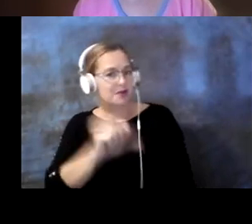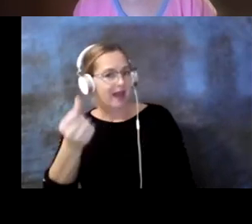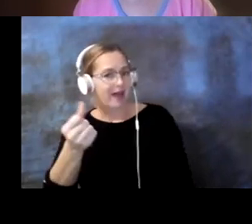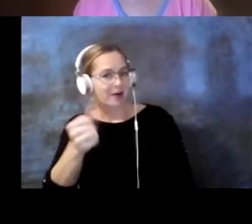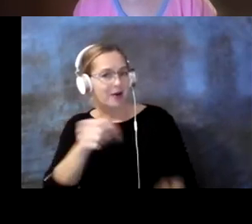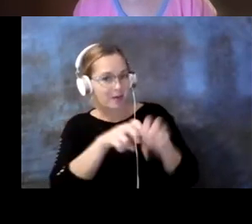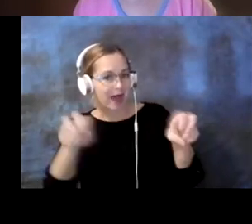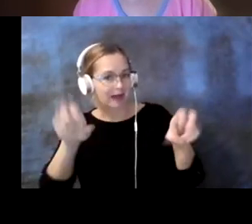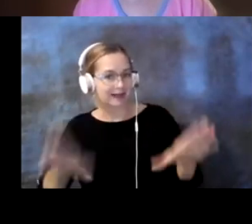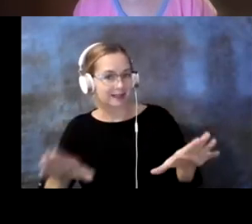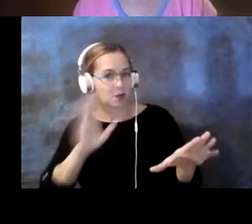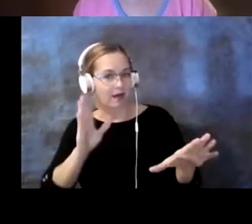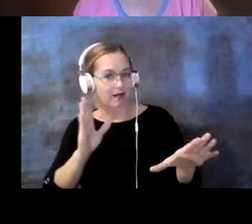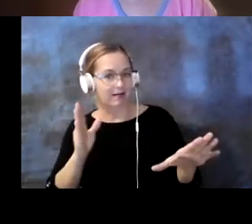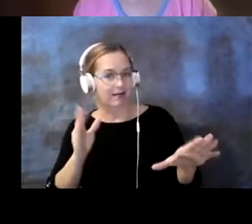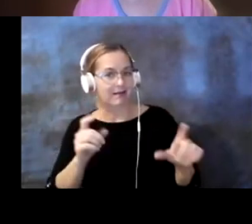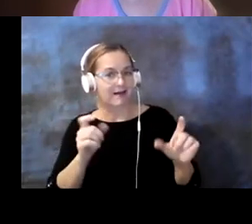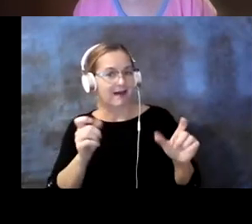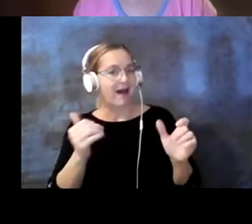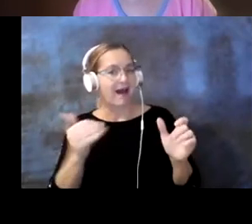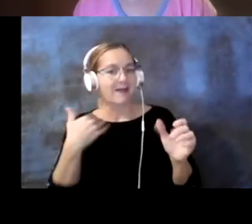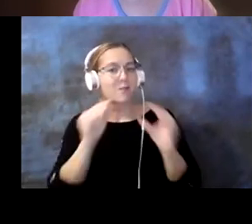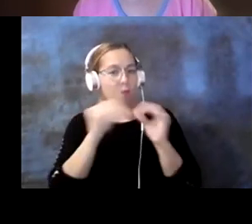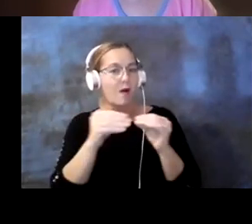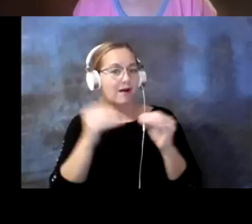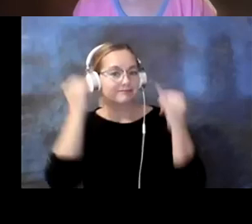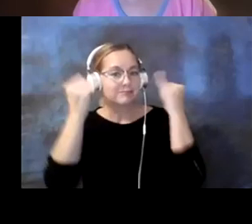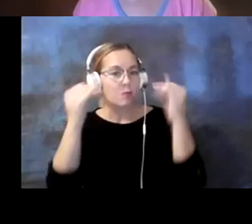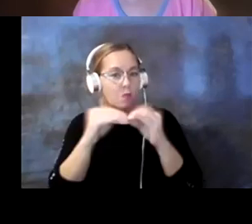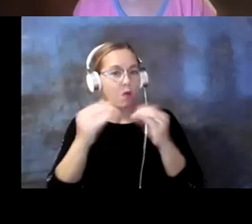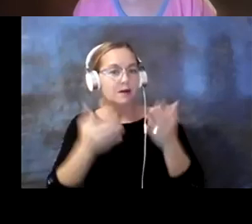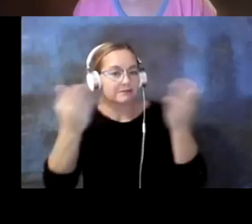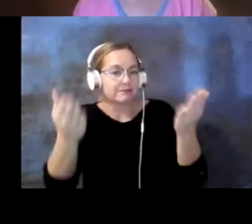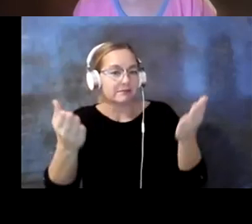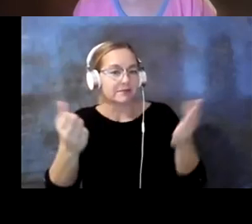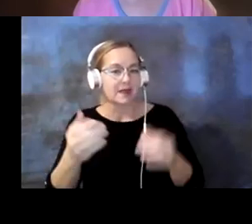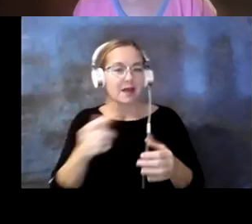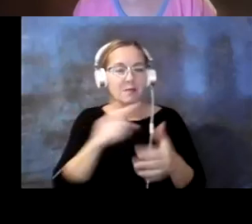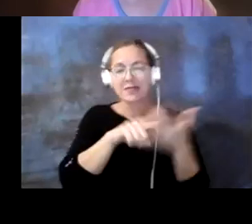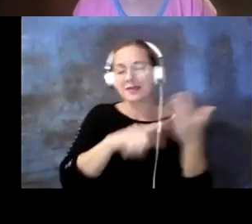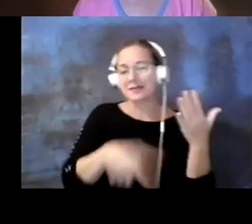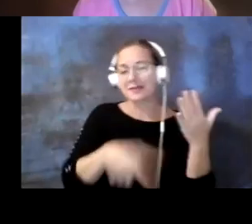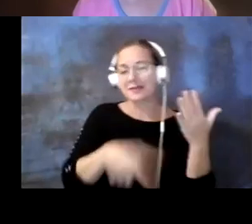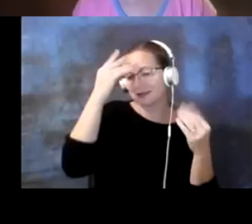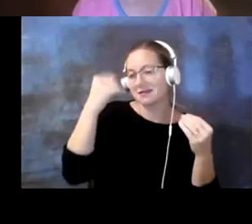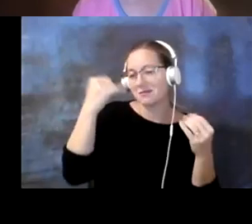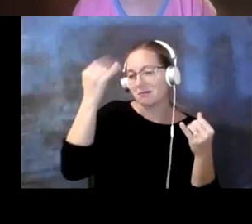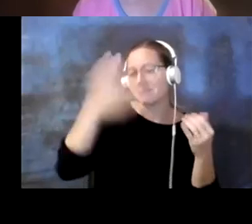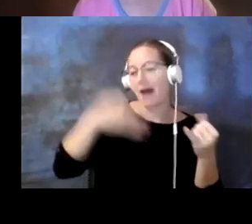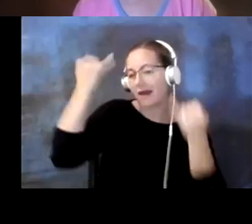lot more other things to say, but these are some of the things that I think impact